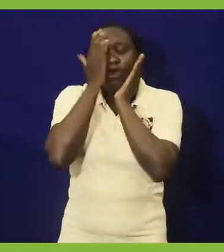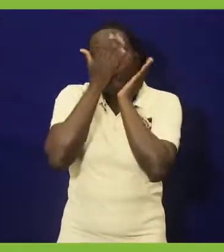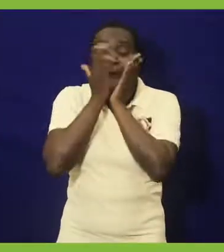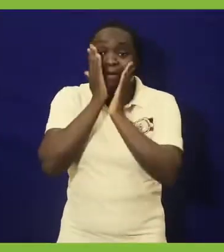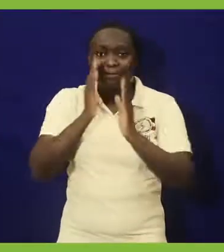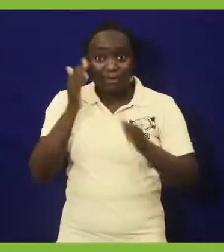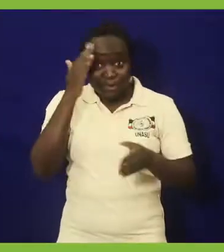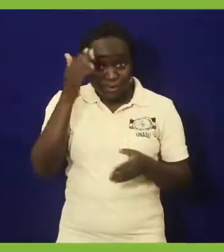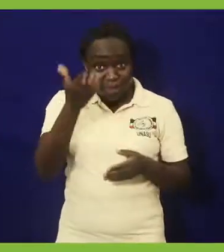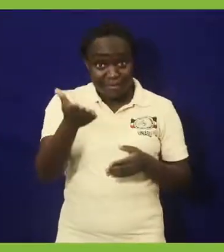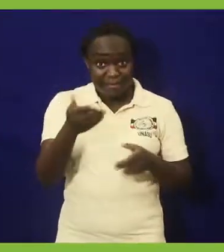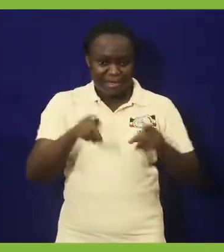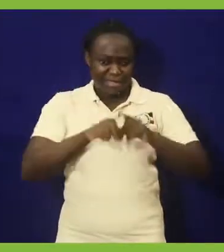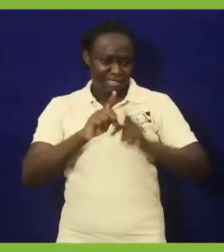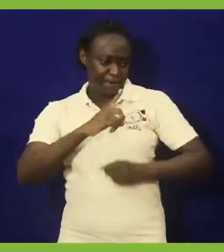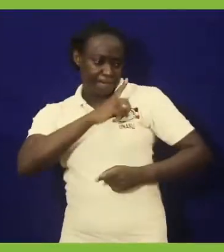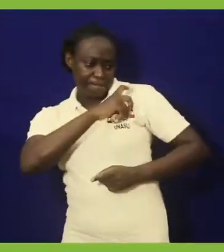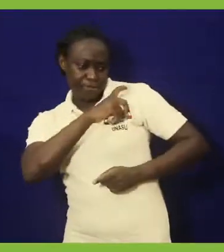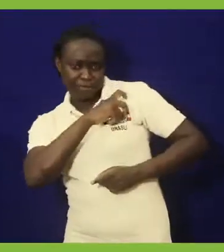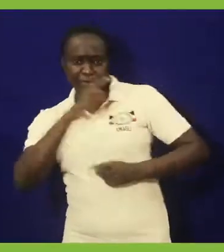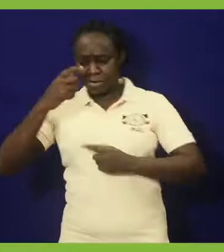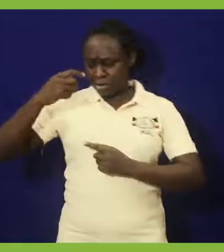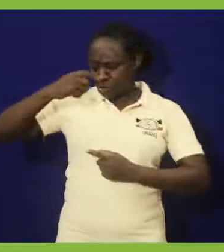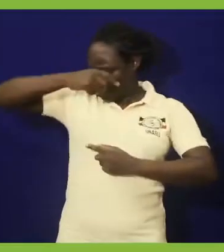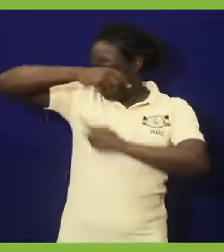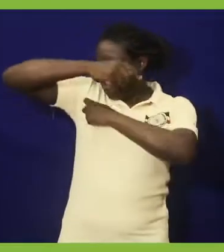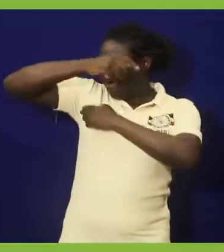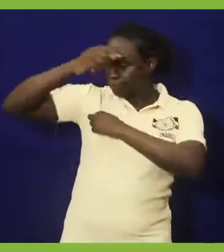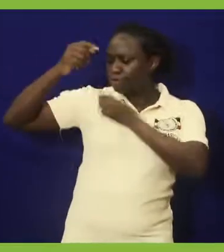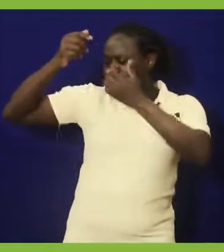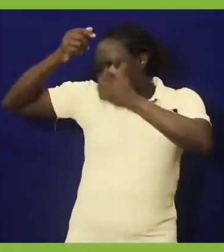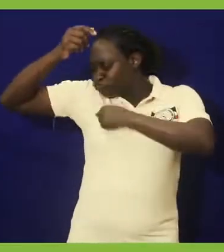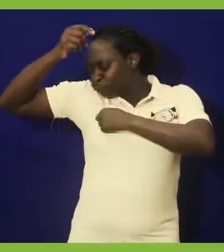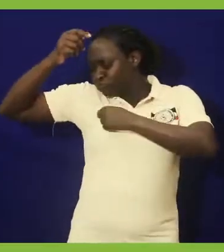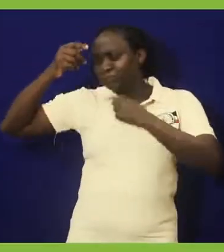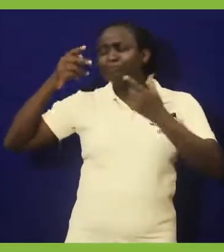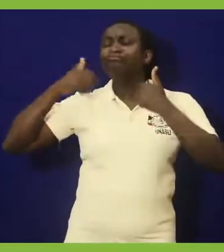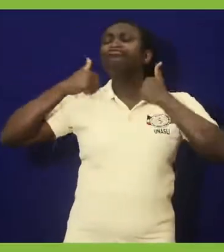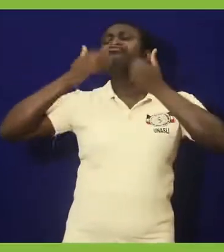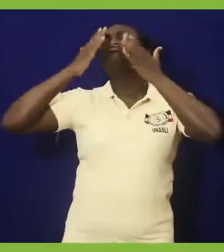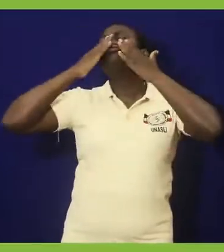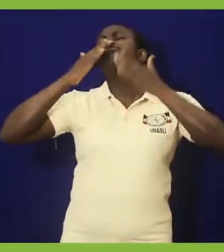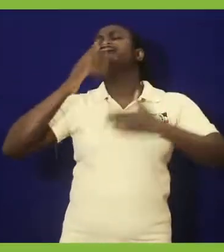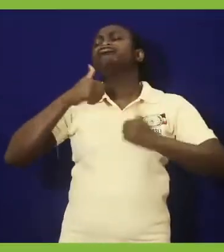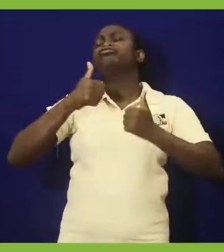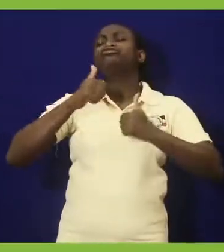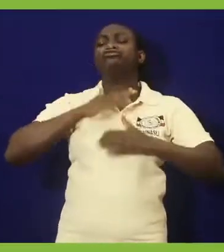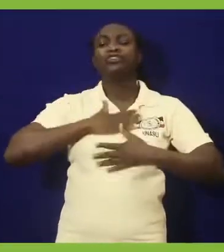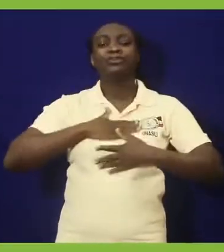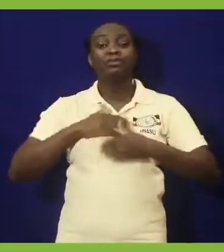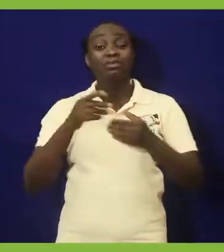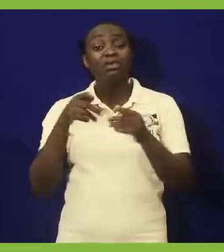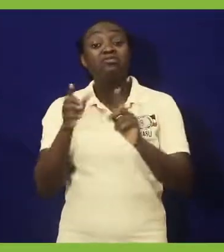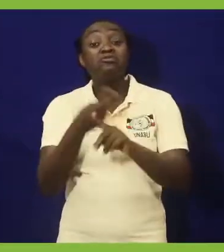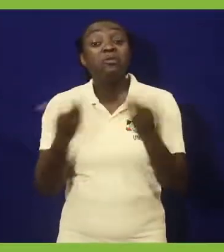and some perfumes are made from flowers.